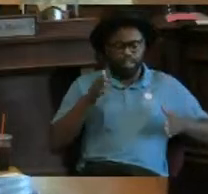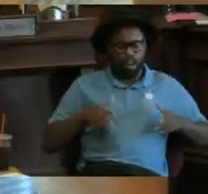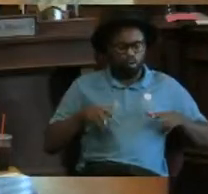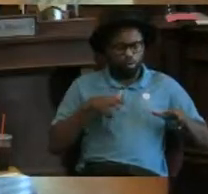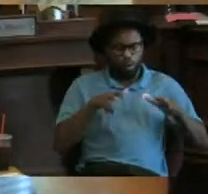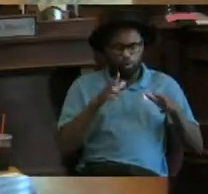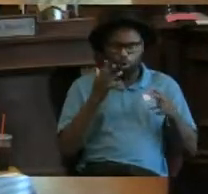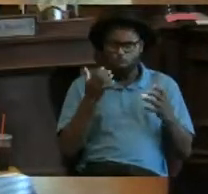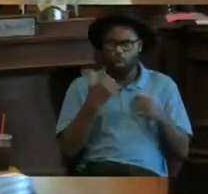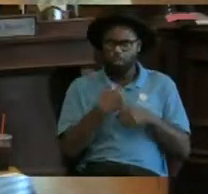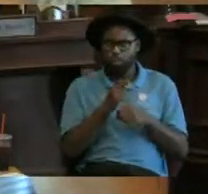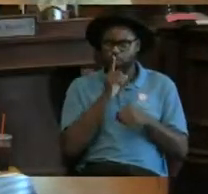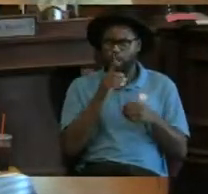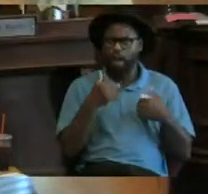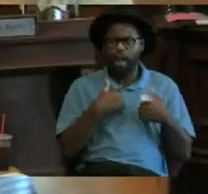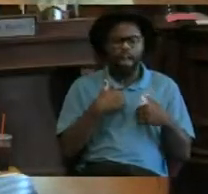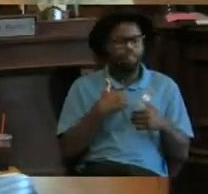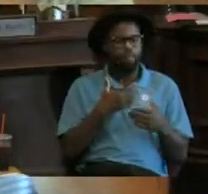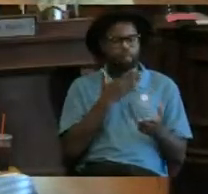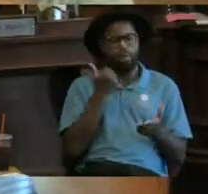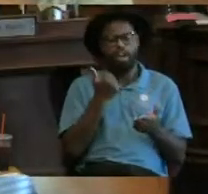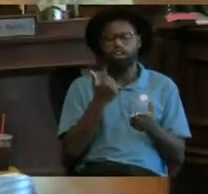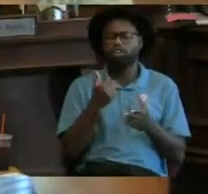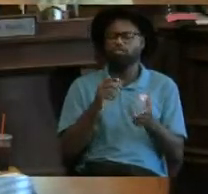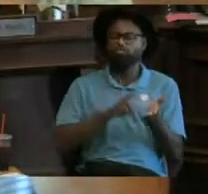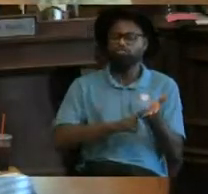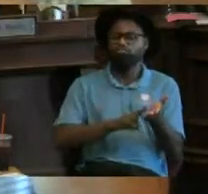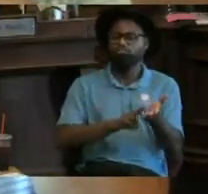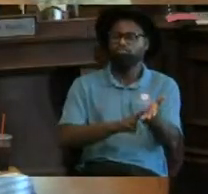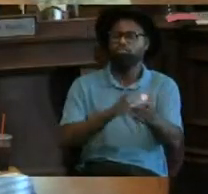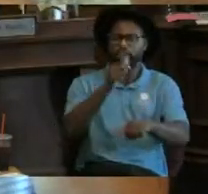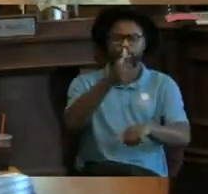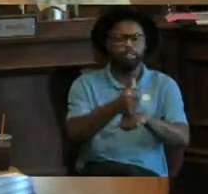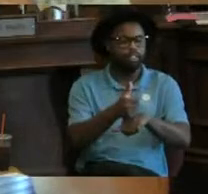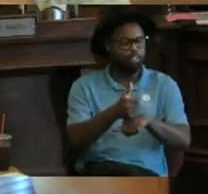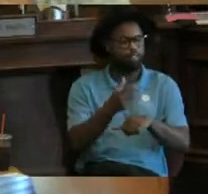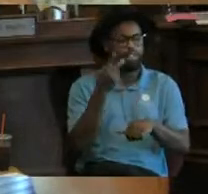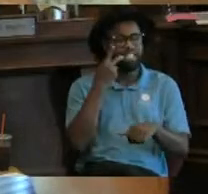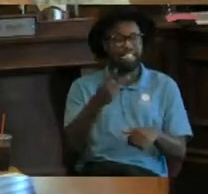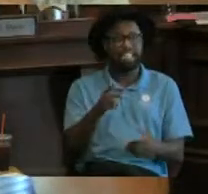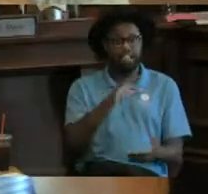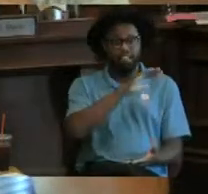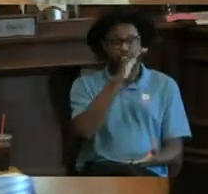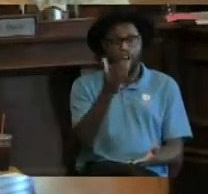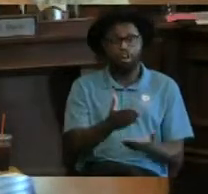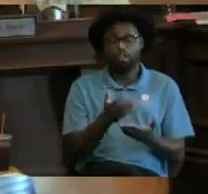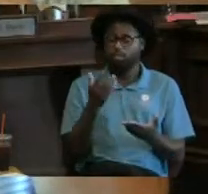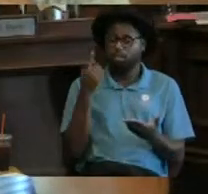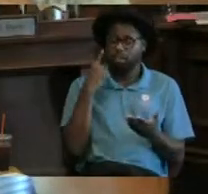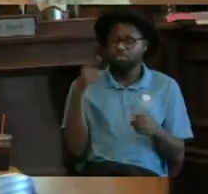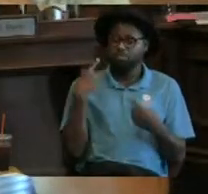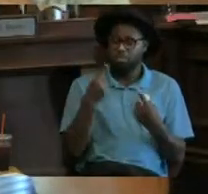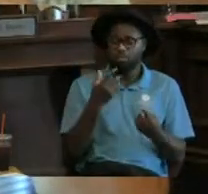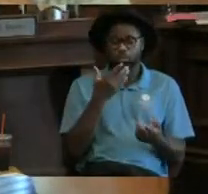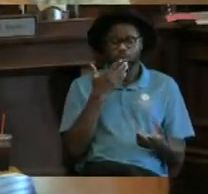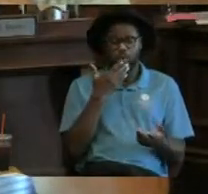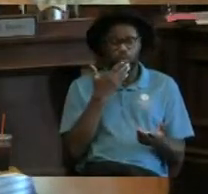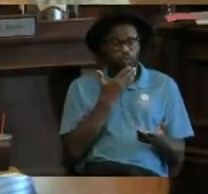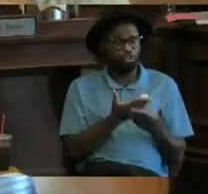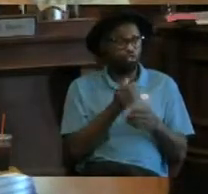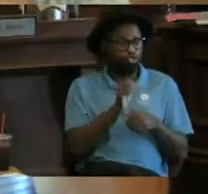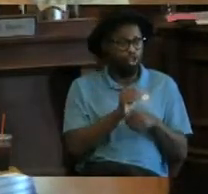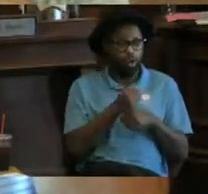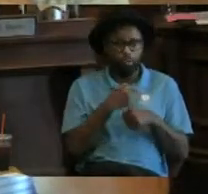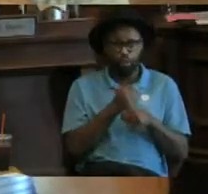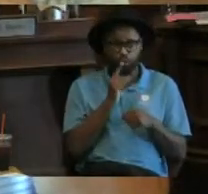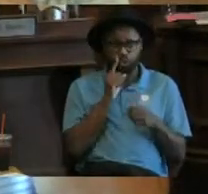checking these things and making sure they don't get missed. When you look at the volume we're doing, I think we're doing a very good job of making sure that those types of things that I